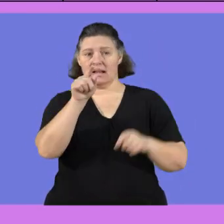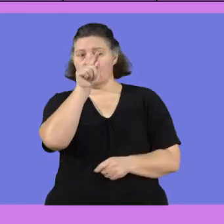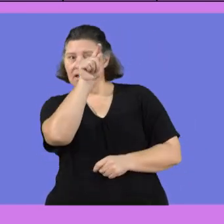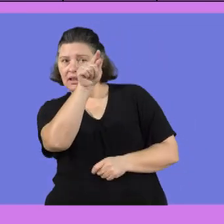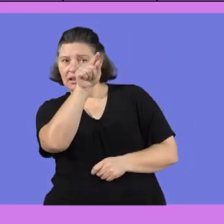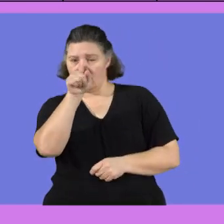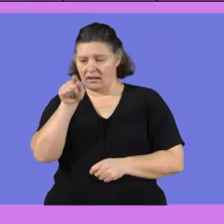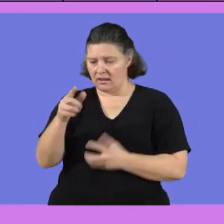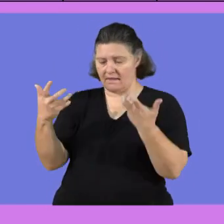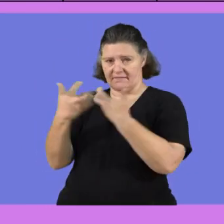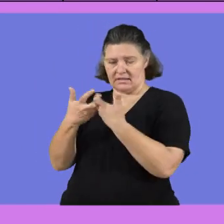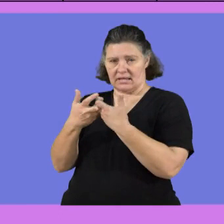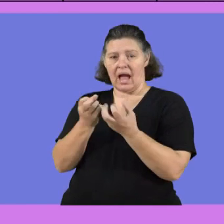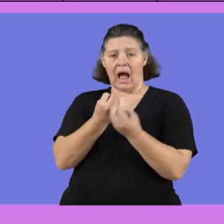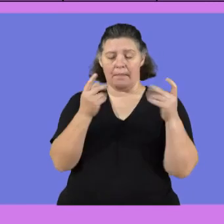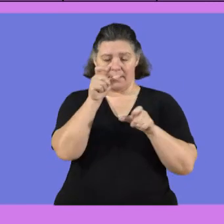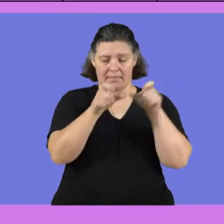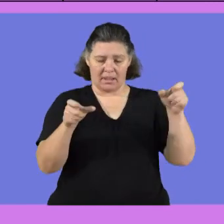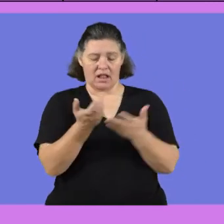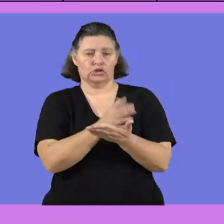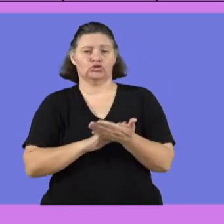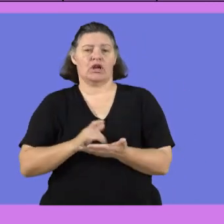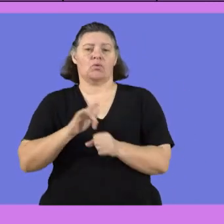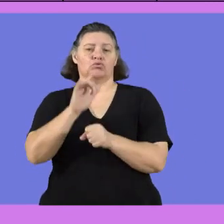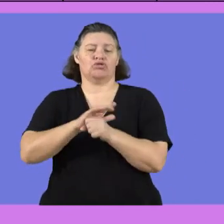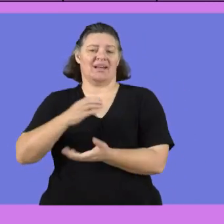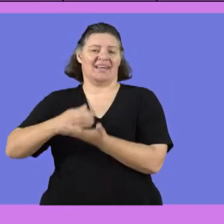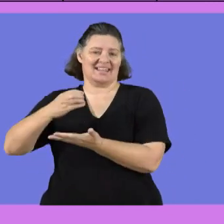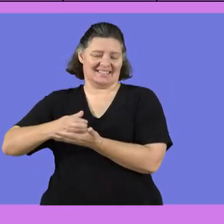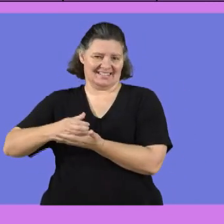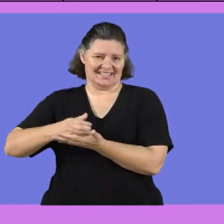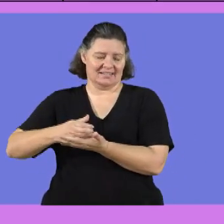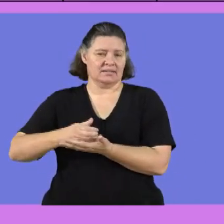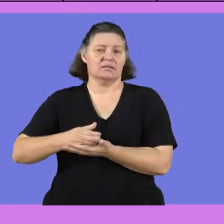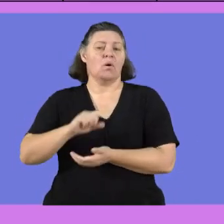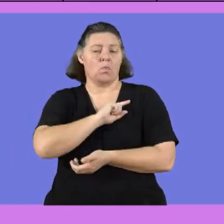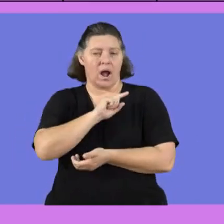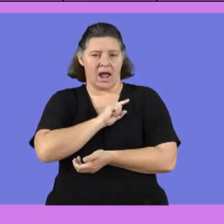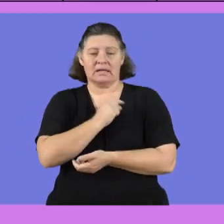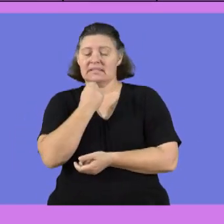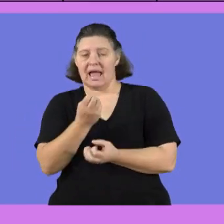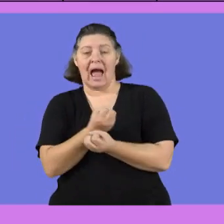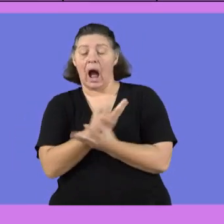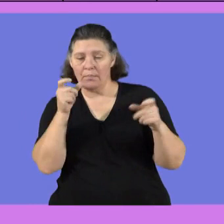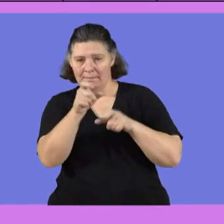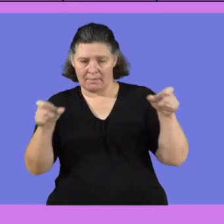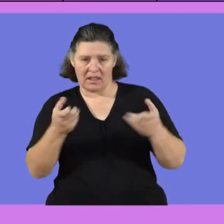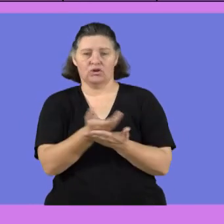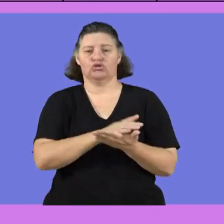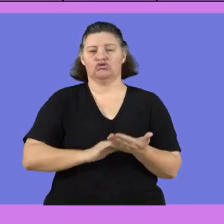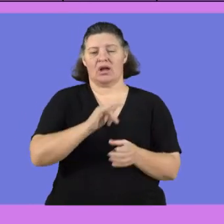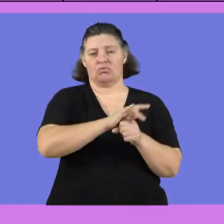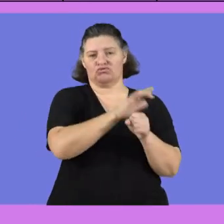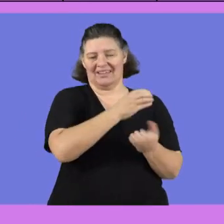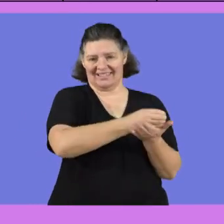title is correct. Number of people sharing the cans, because we are talking about number of people who